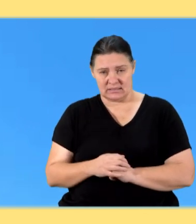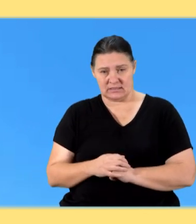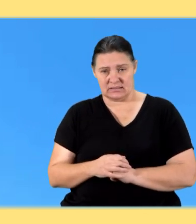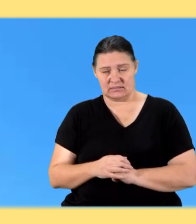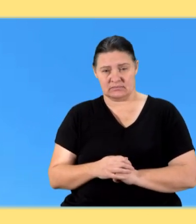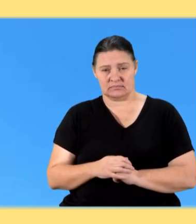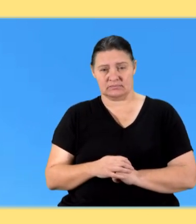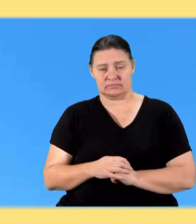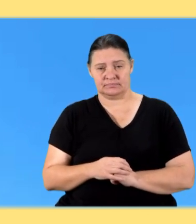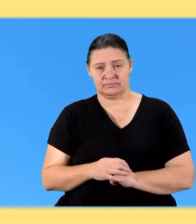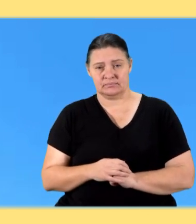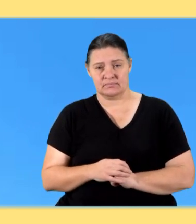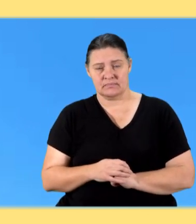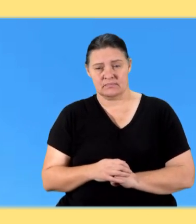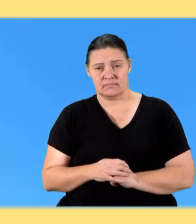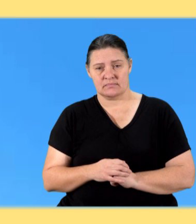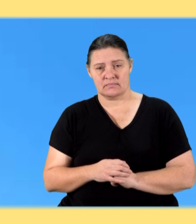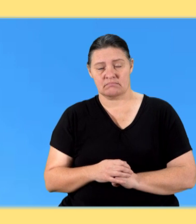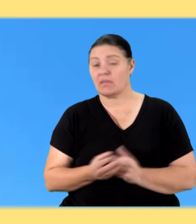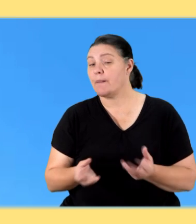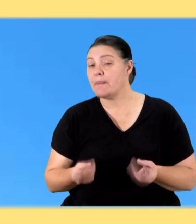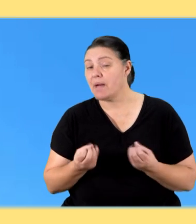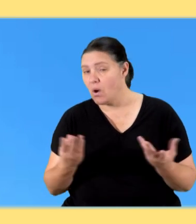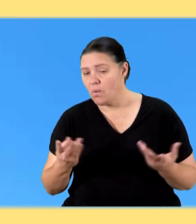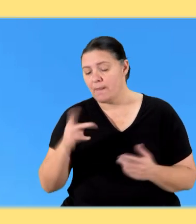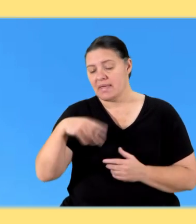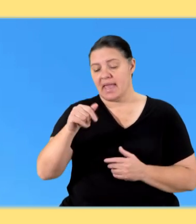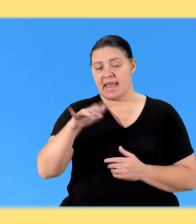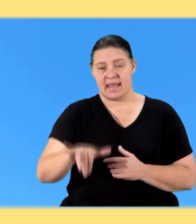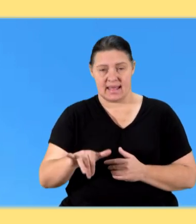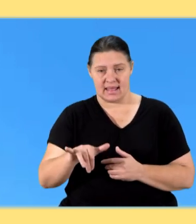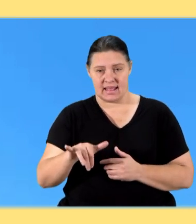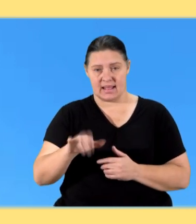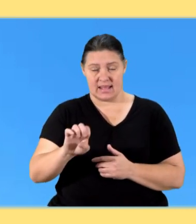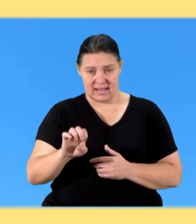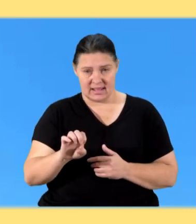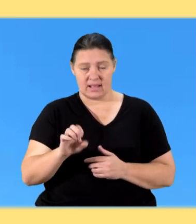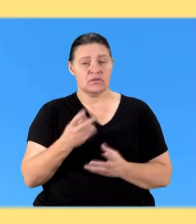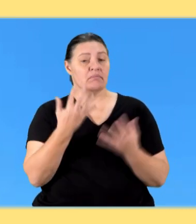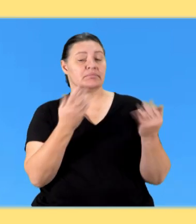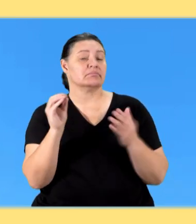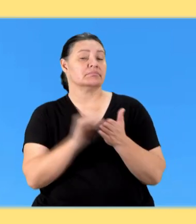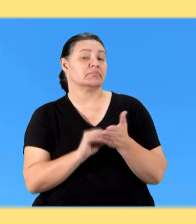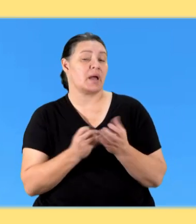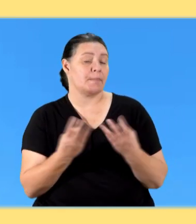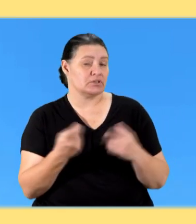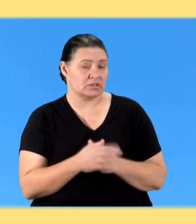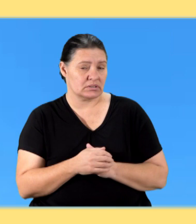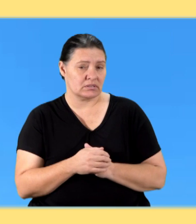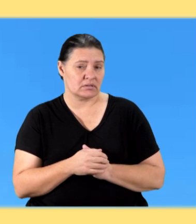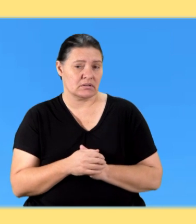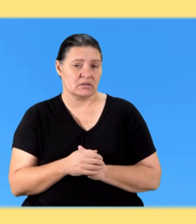15%. 2,080 multiplied by 15%, that gives you pay as you earn. How much do you get on your